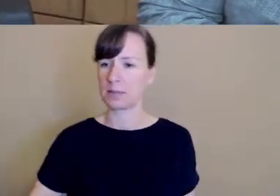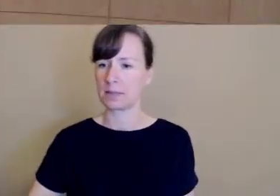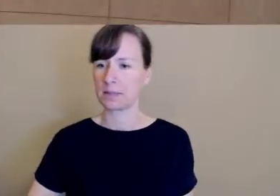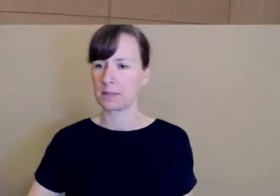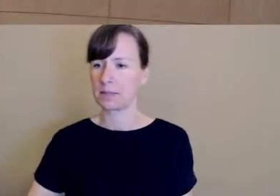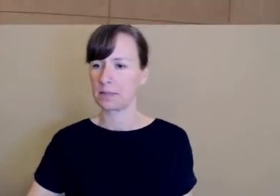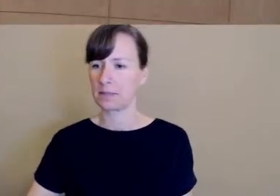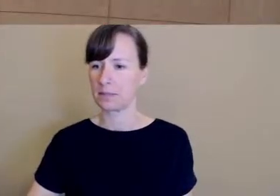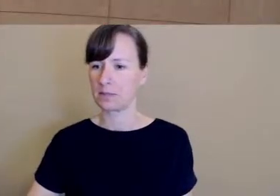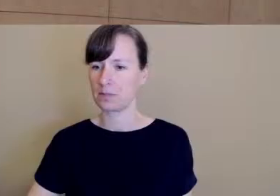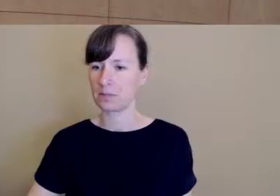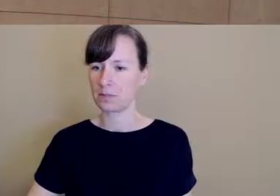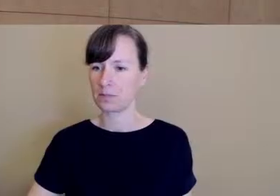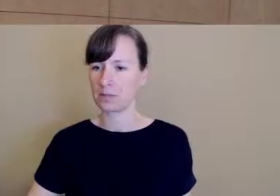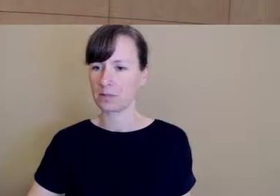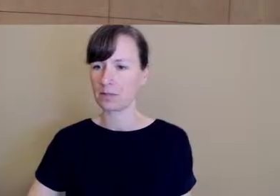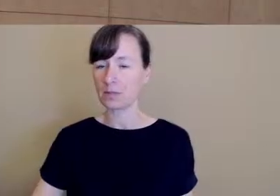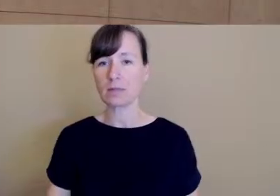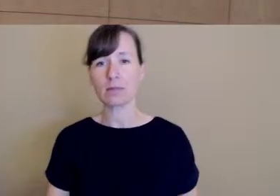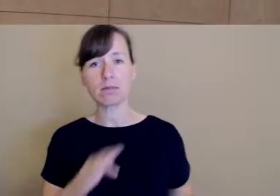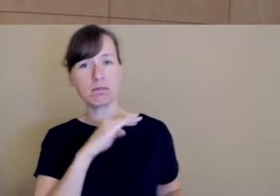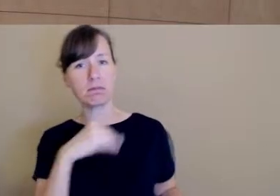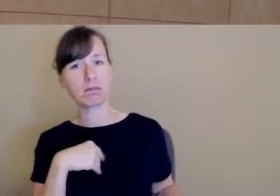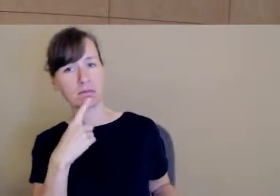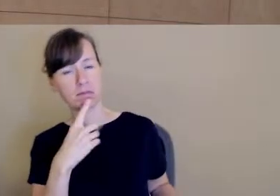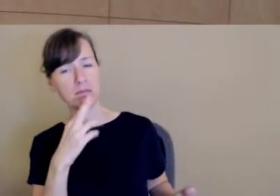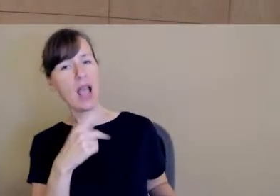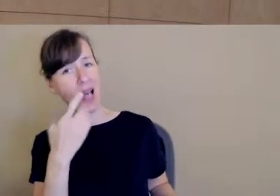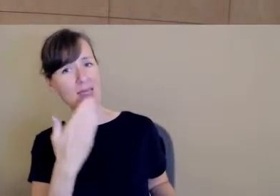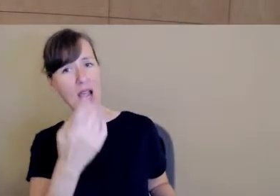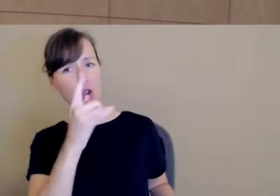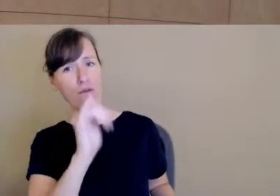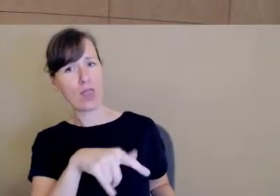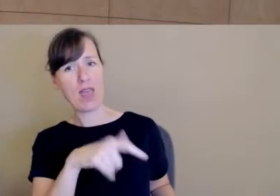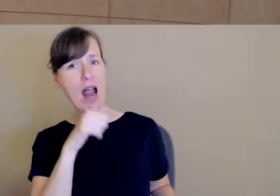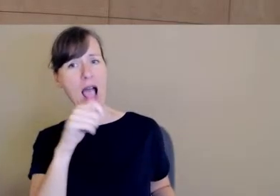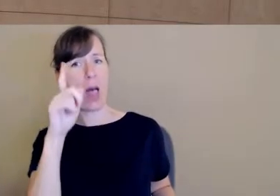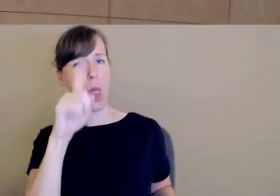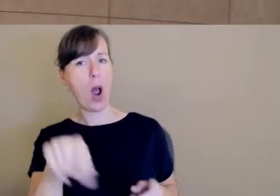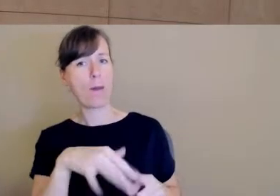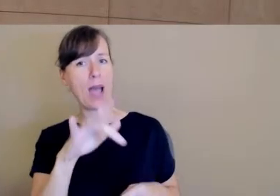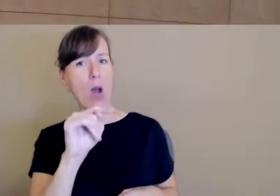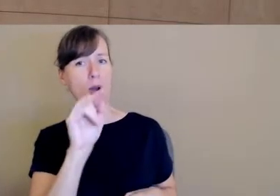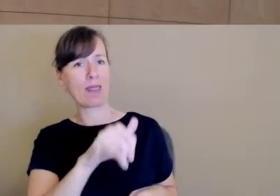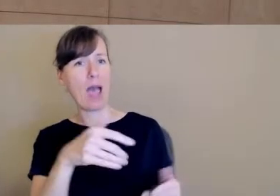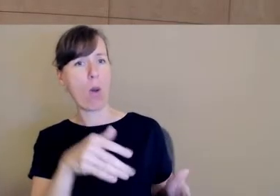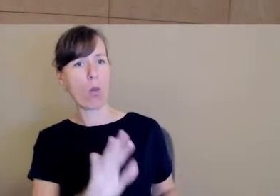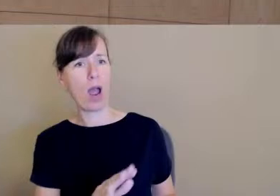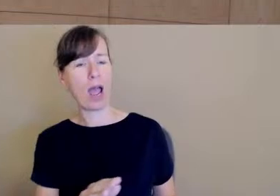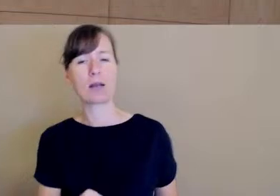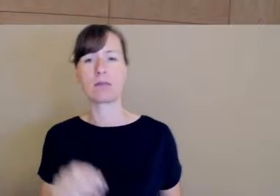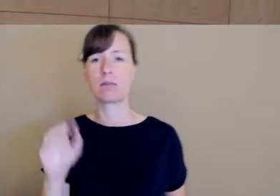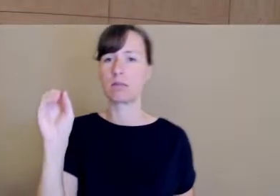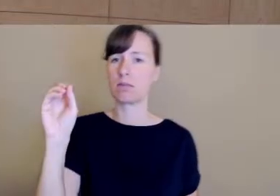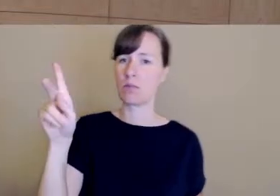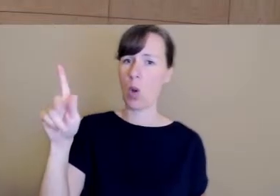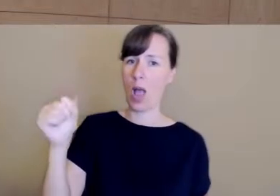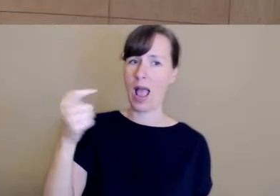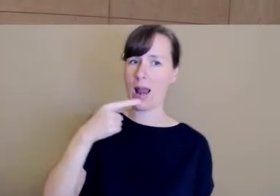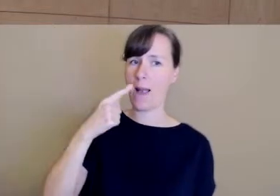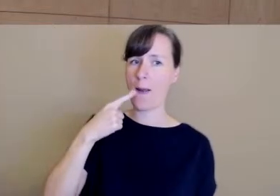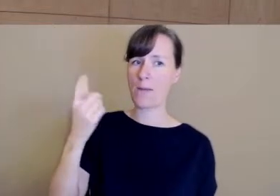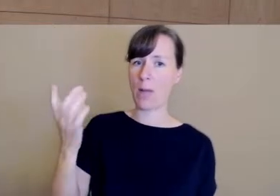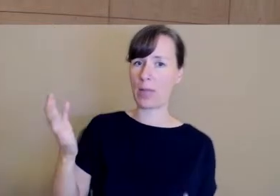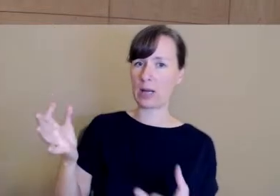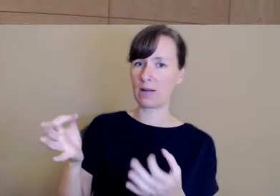No, thank you for that. I hadn't thought about it that way. All right, is there any public input on this? We're going to call this a working